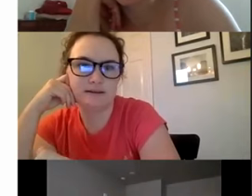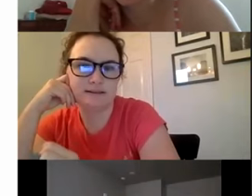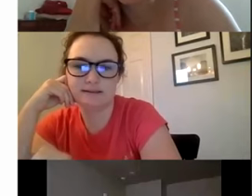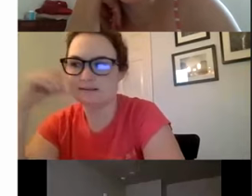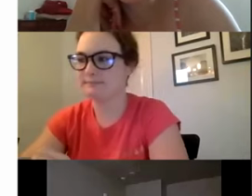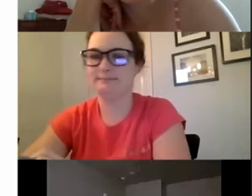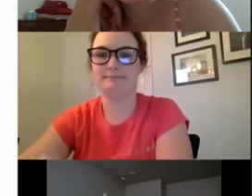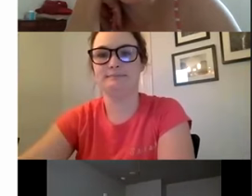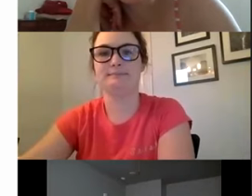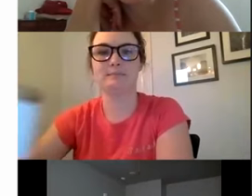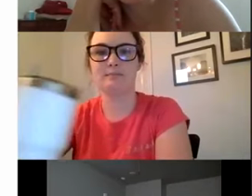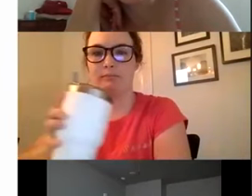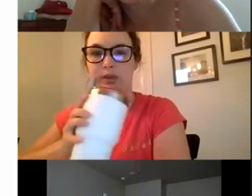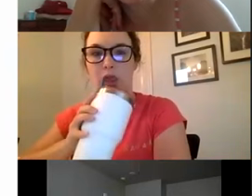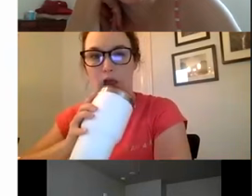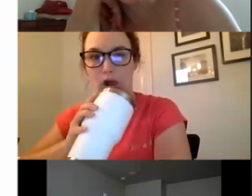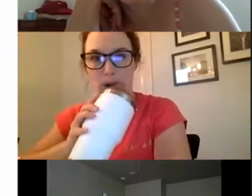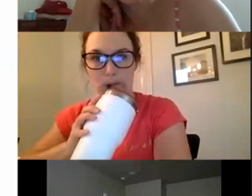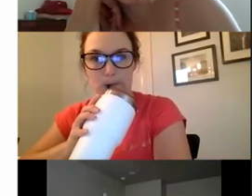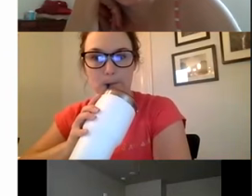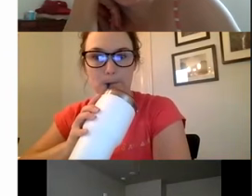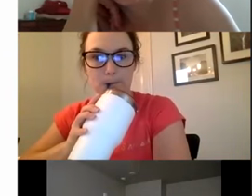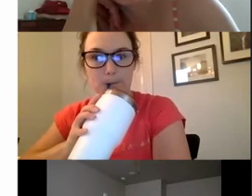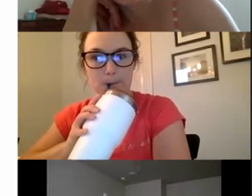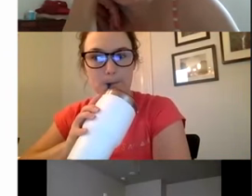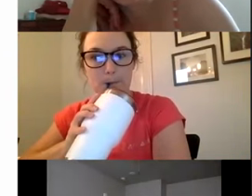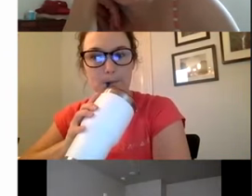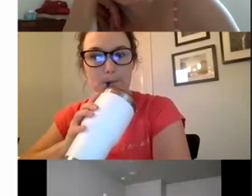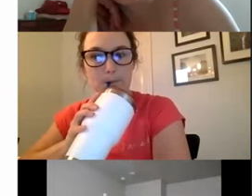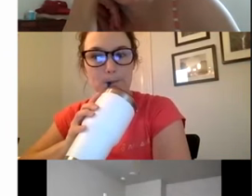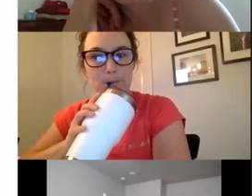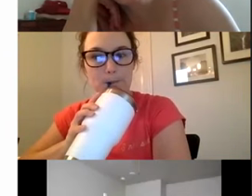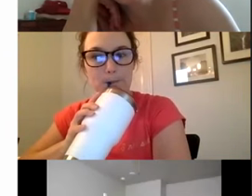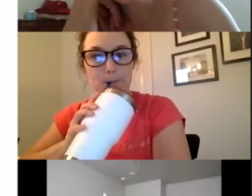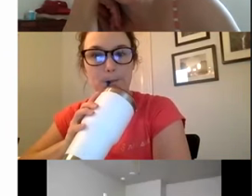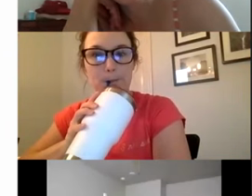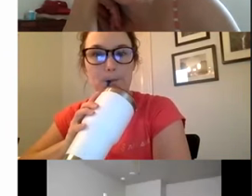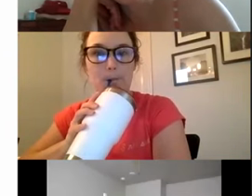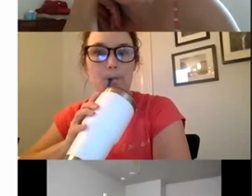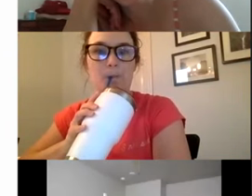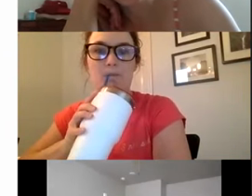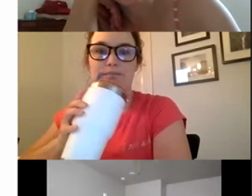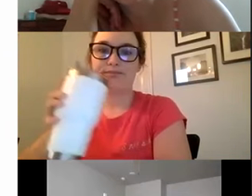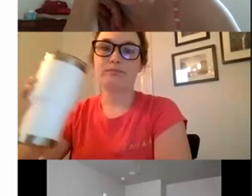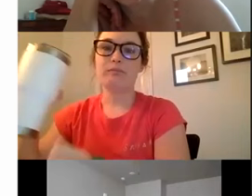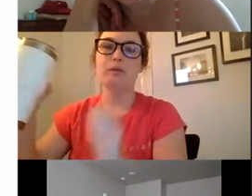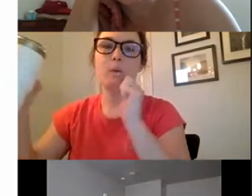Dehydration synthesis. And as a result of dehydration synthesis, what do we get from that process?